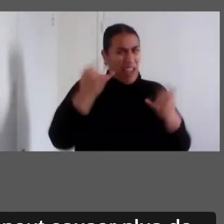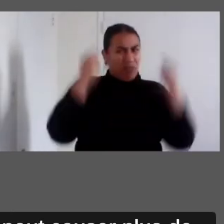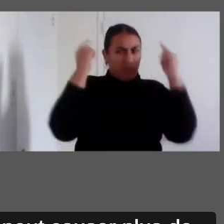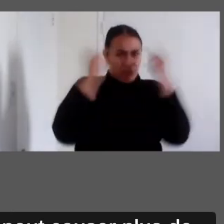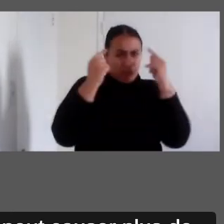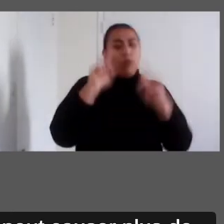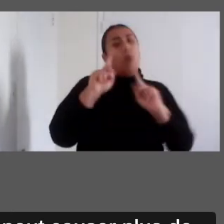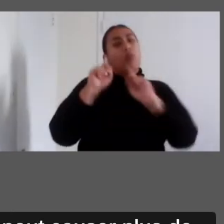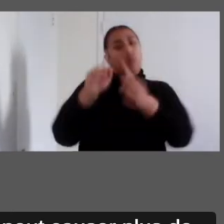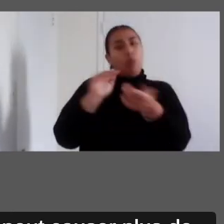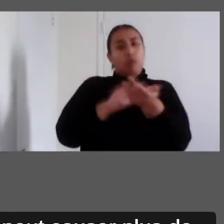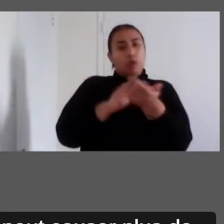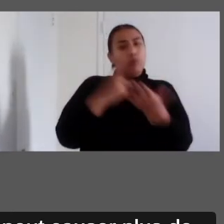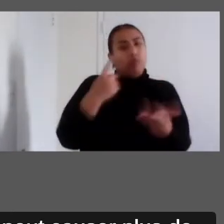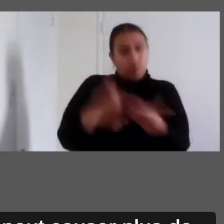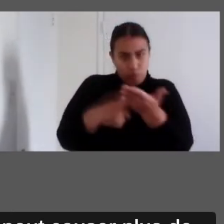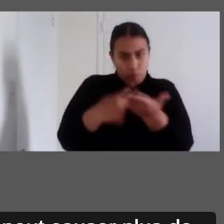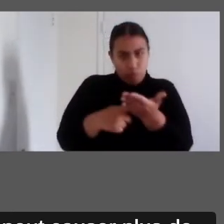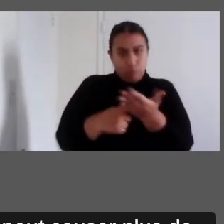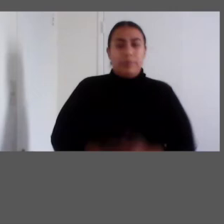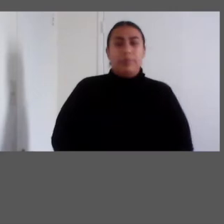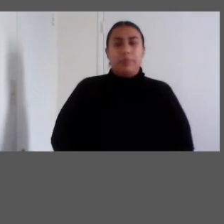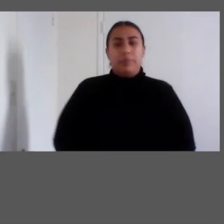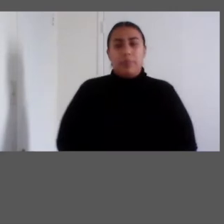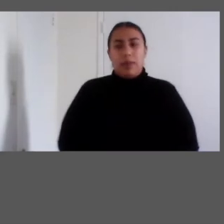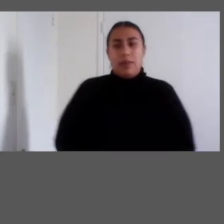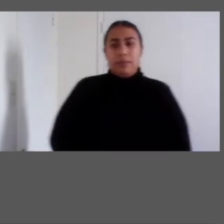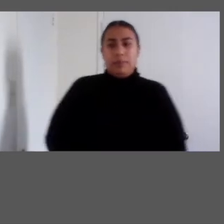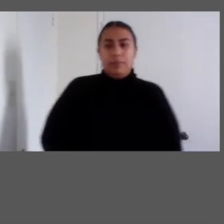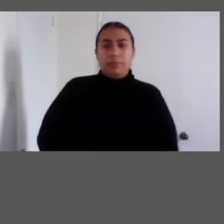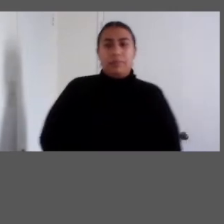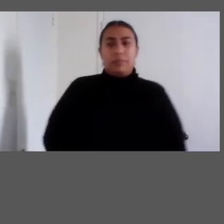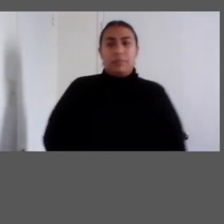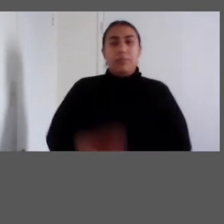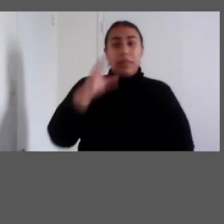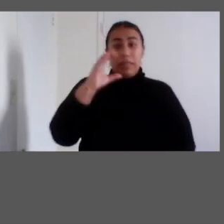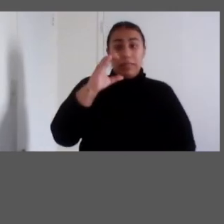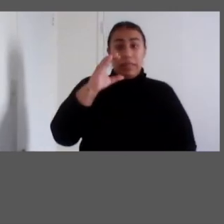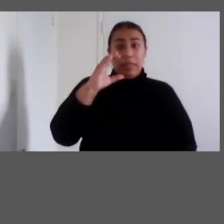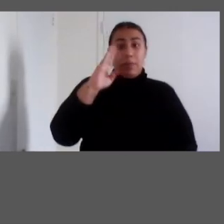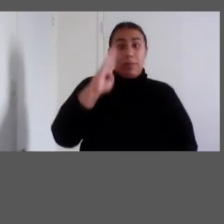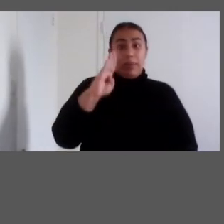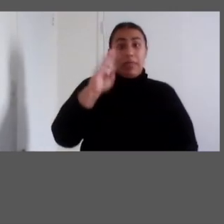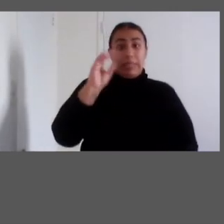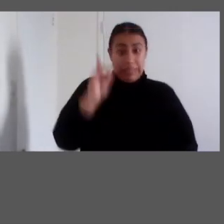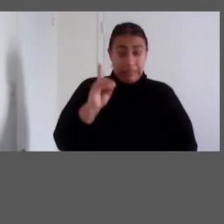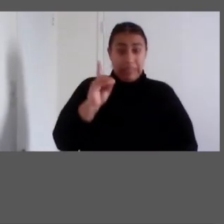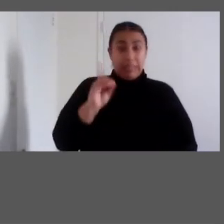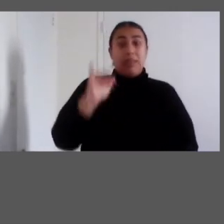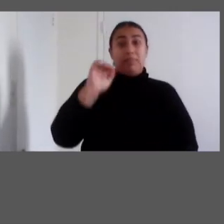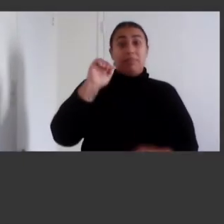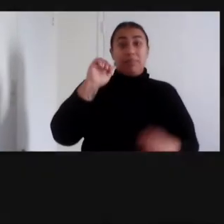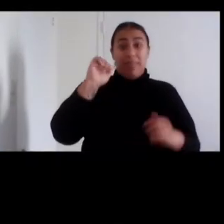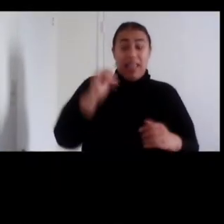couple of months of using a sumatriptan, it causes more headaches than it helps with. So this is documented, this is known, and again, cannabis does not cause that in